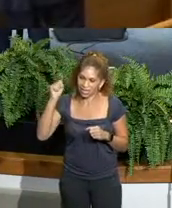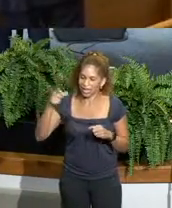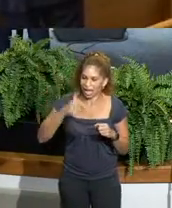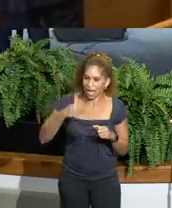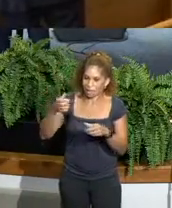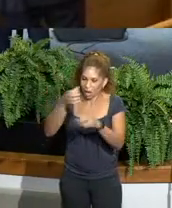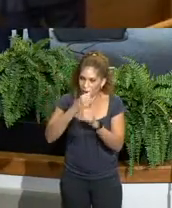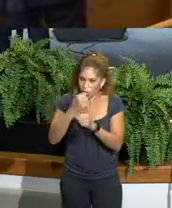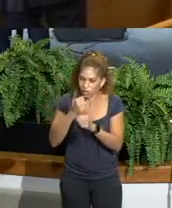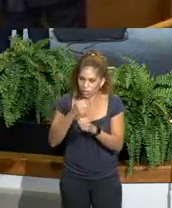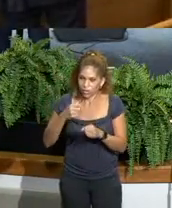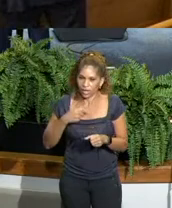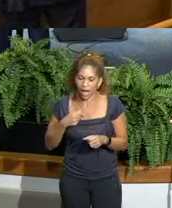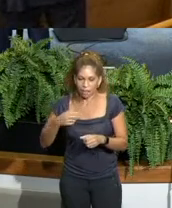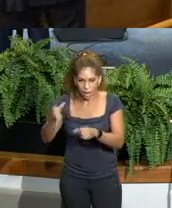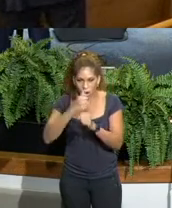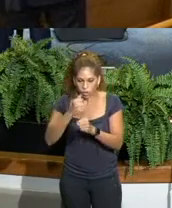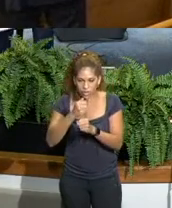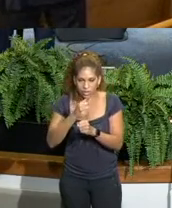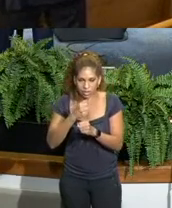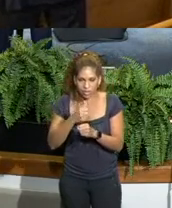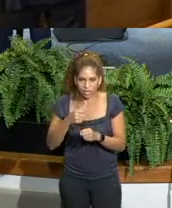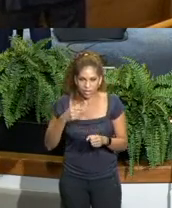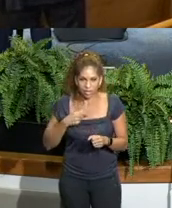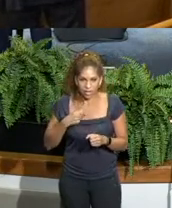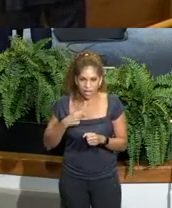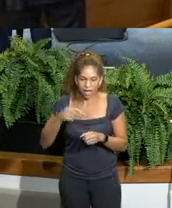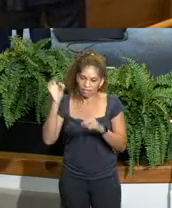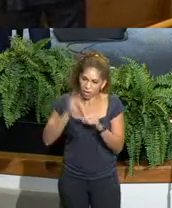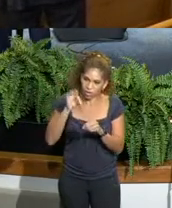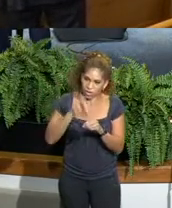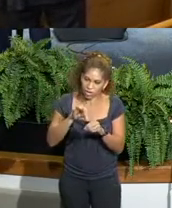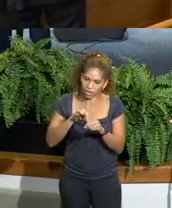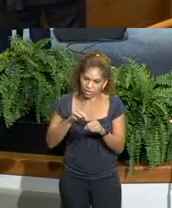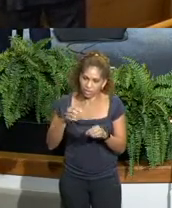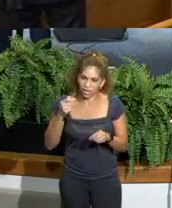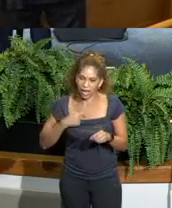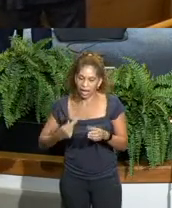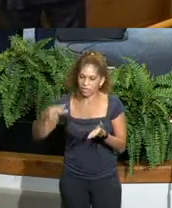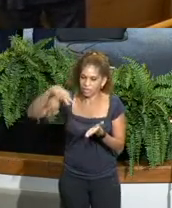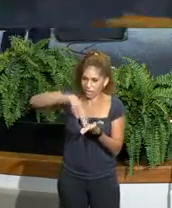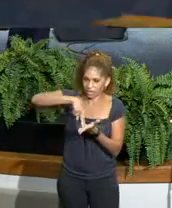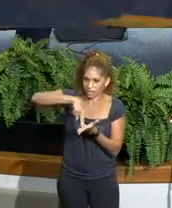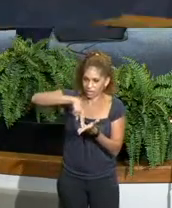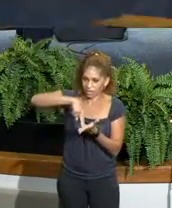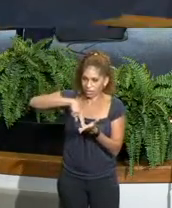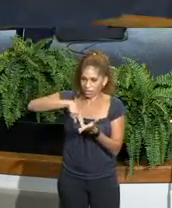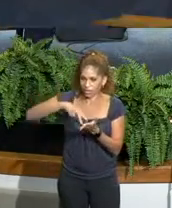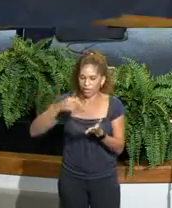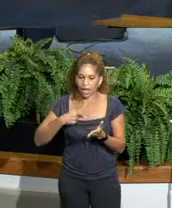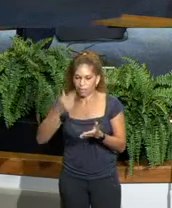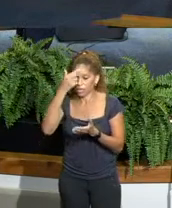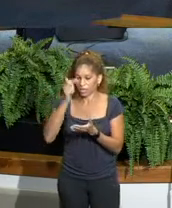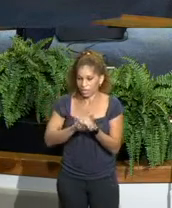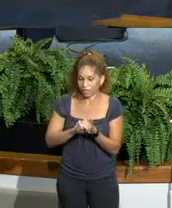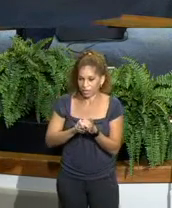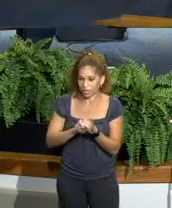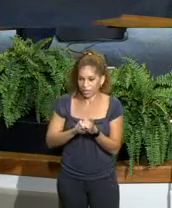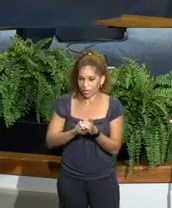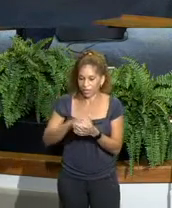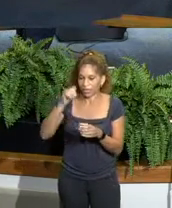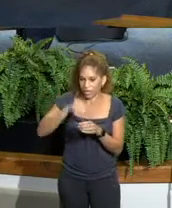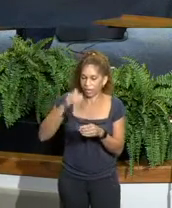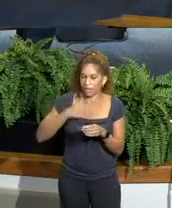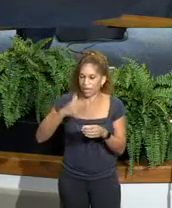holding, I'm holding, I'm voting, I'm standing, I'm believing in